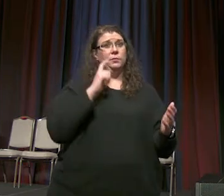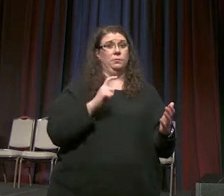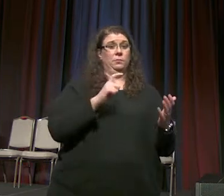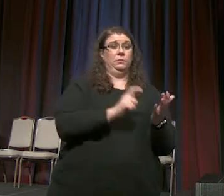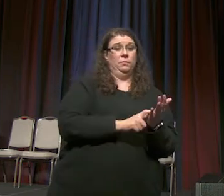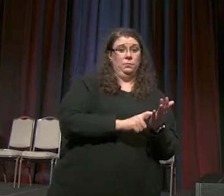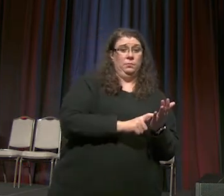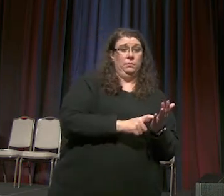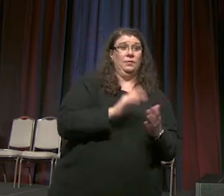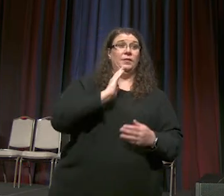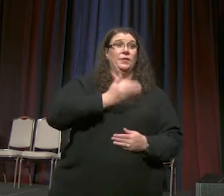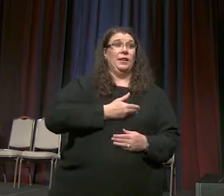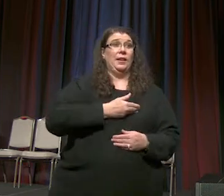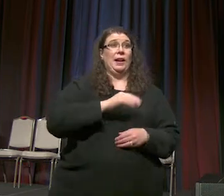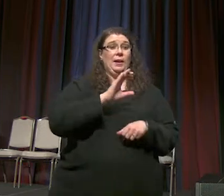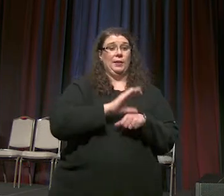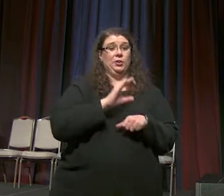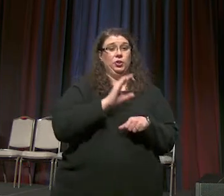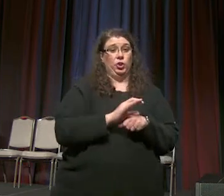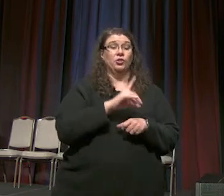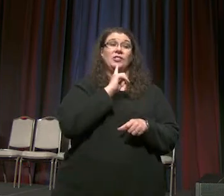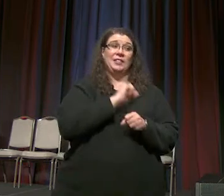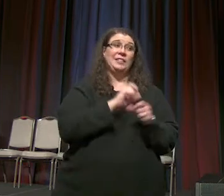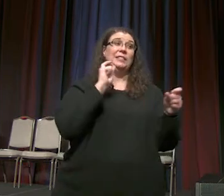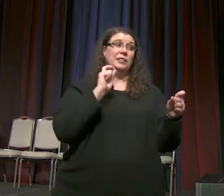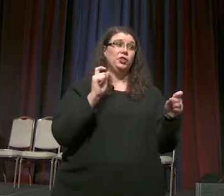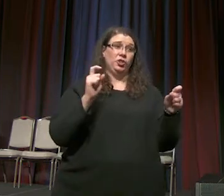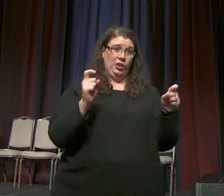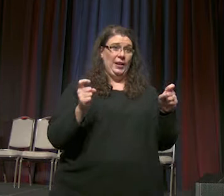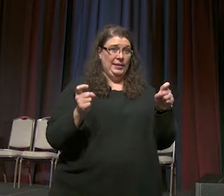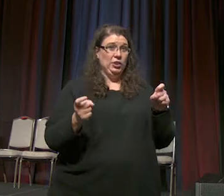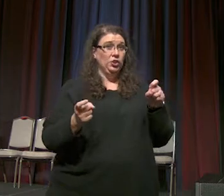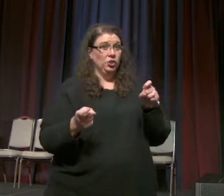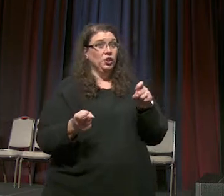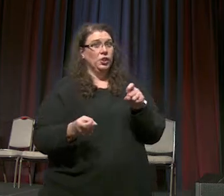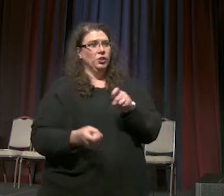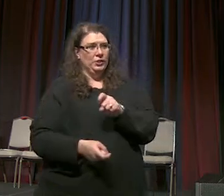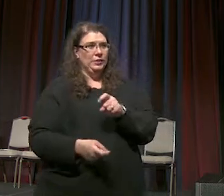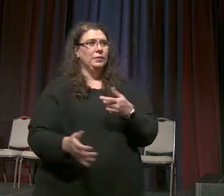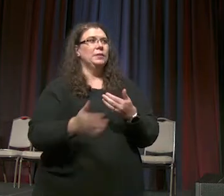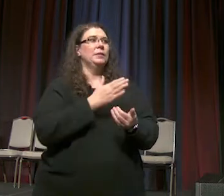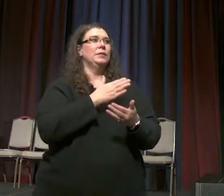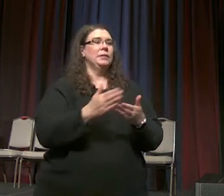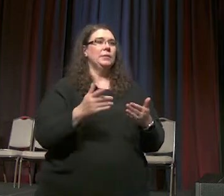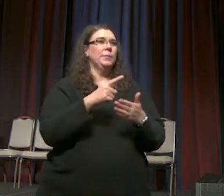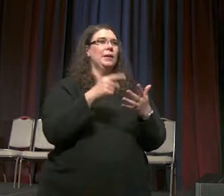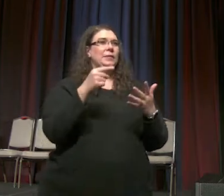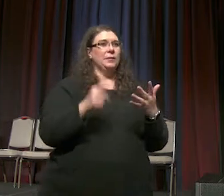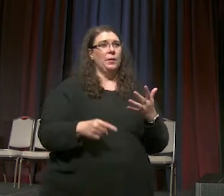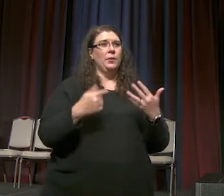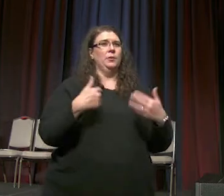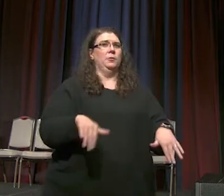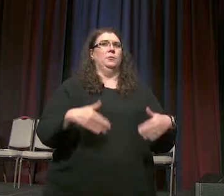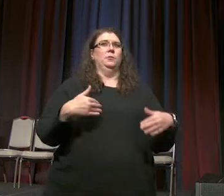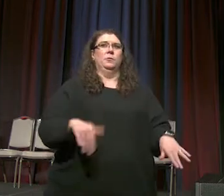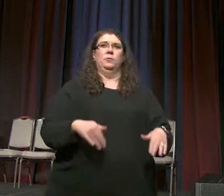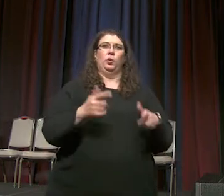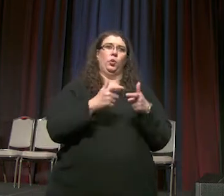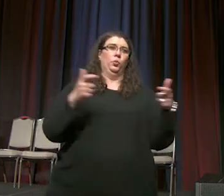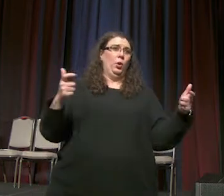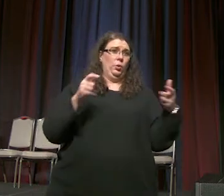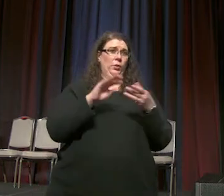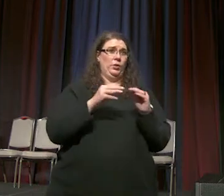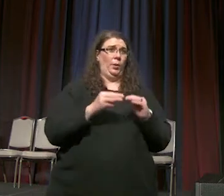recognize that our church is changing. Despite some of those incredible growth numbers we heard